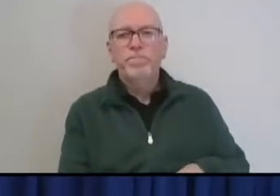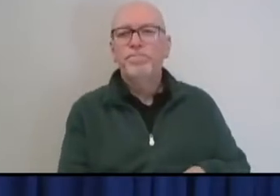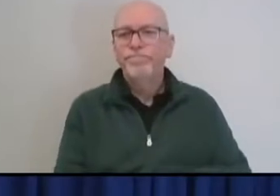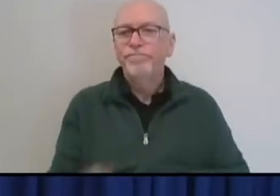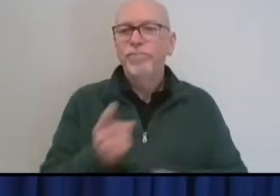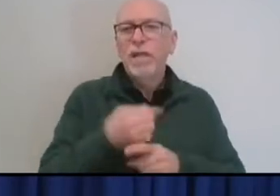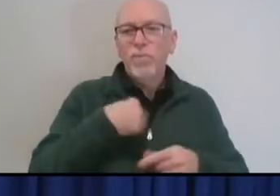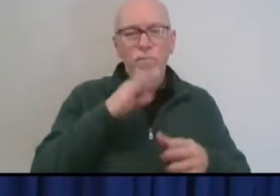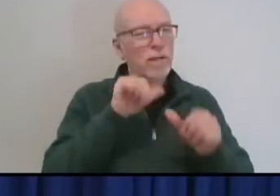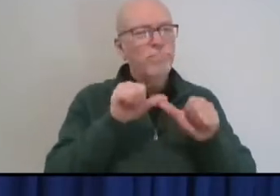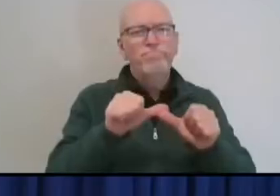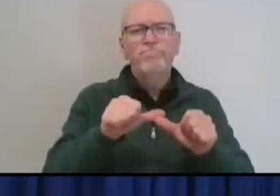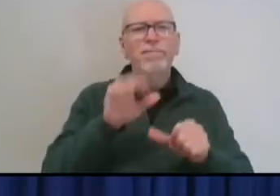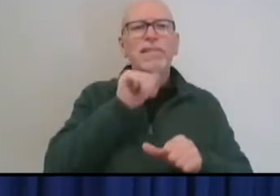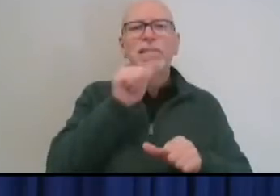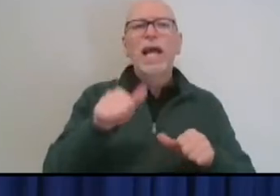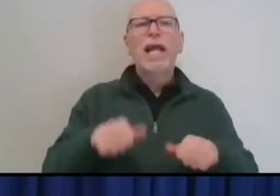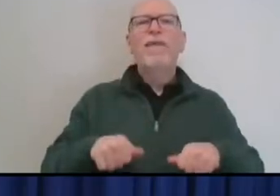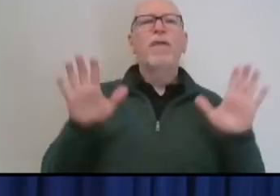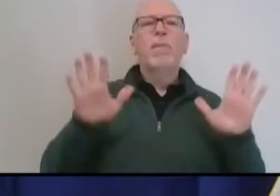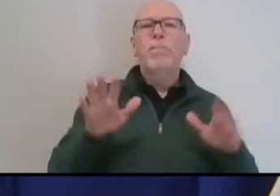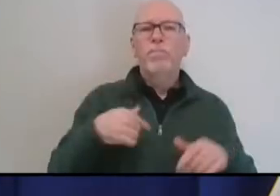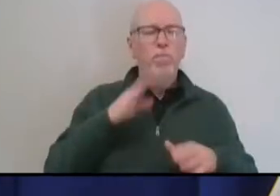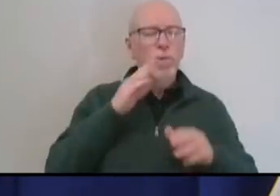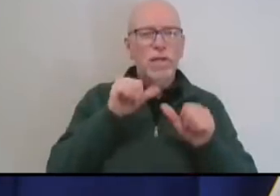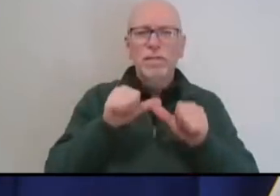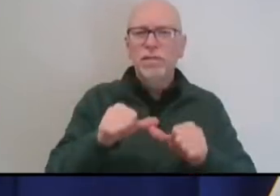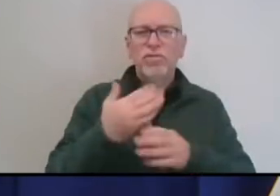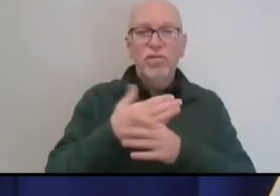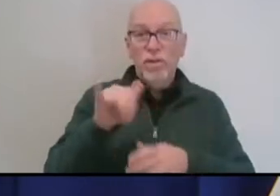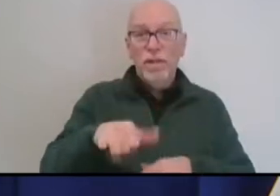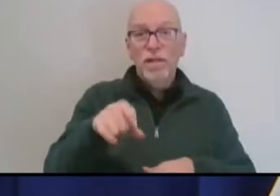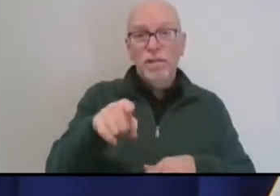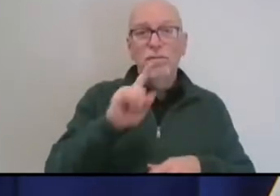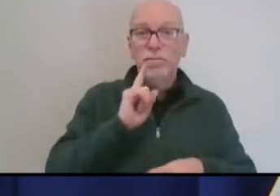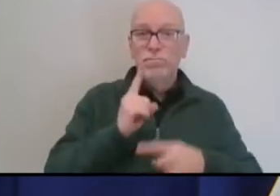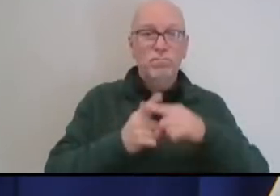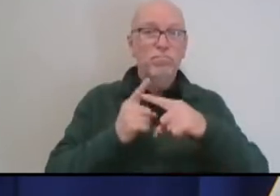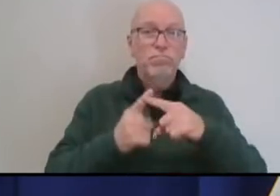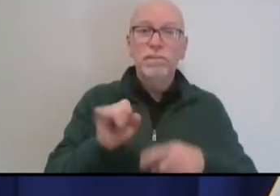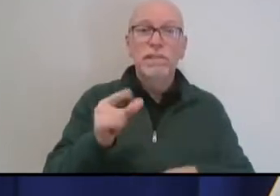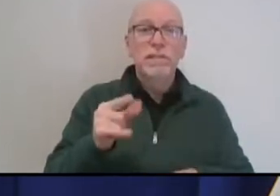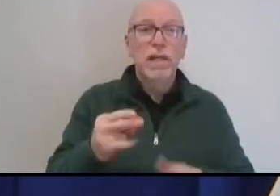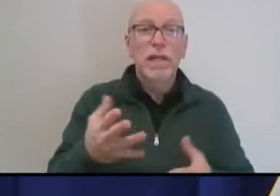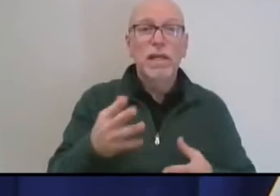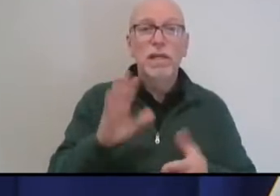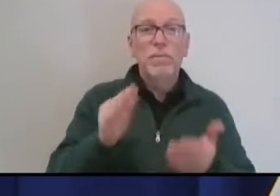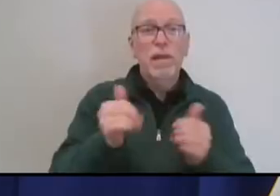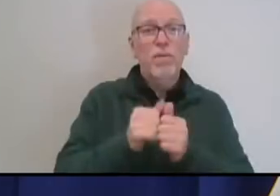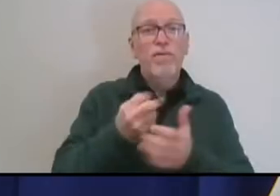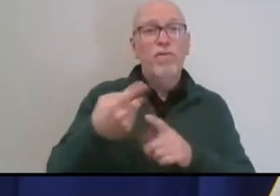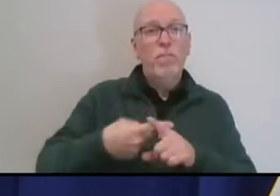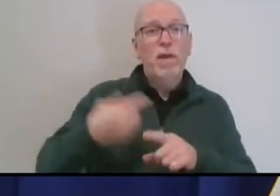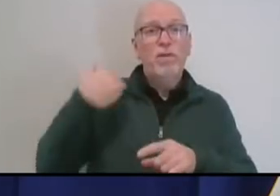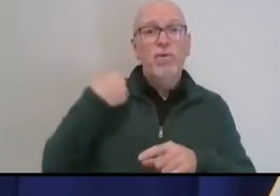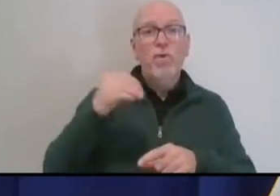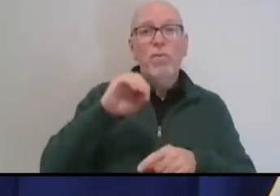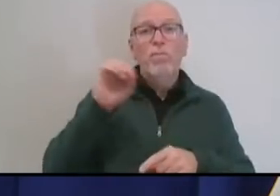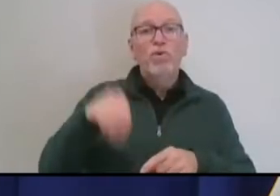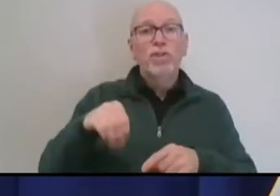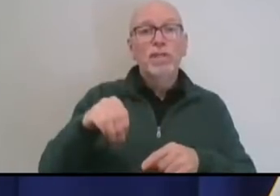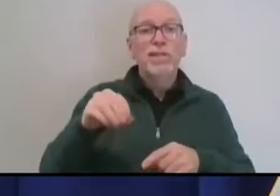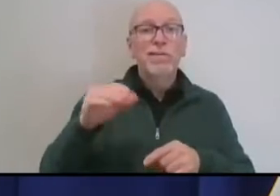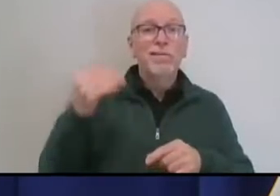going to let up. We're going to continue to measure this. We'll share it. This is an encouraging sign. When we were months ago talking about what the percentage might be, it might have